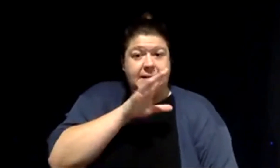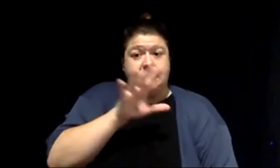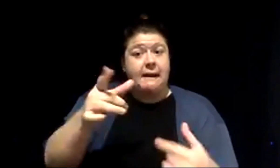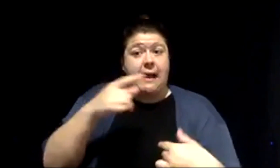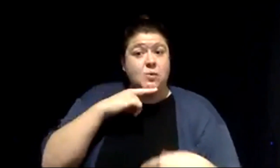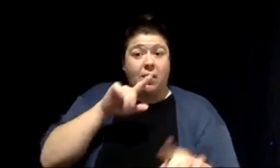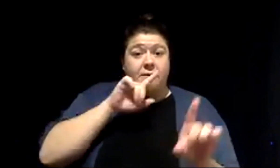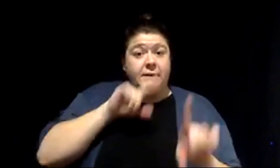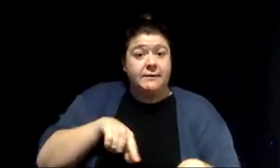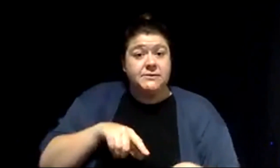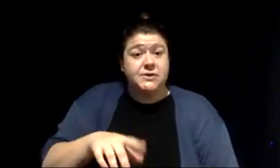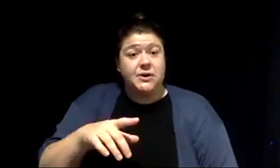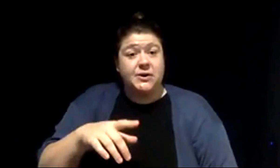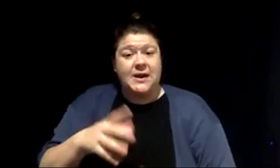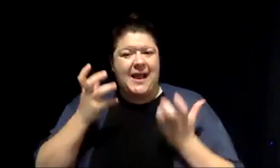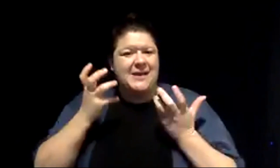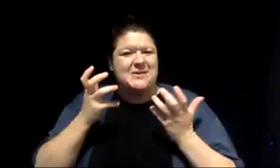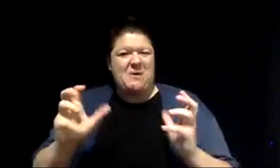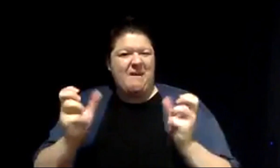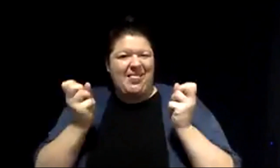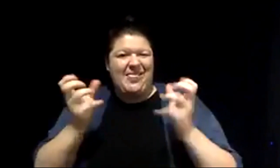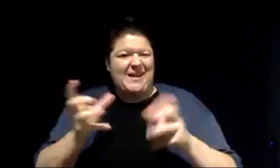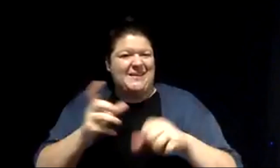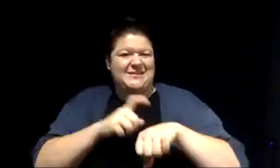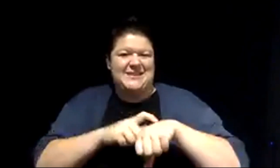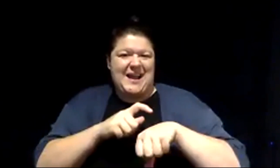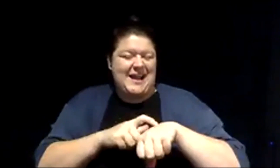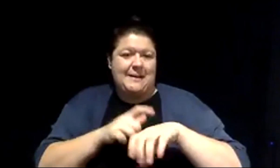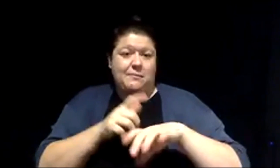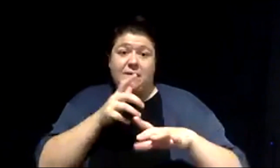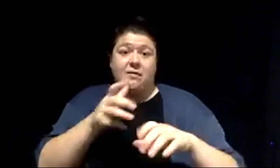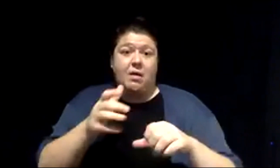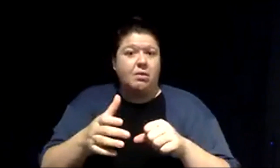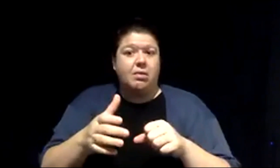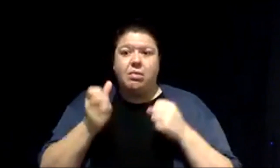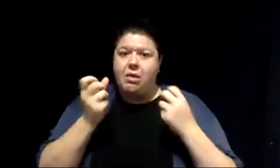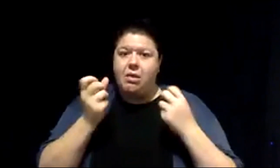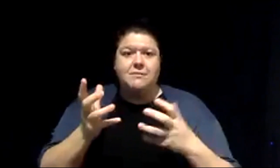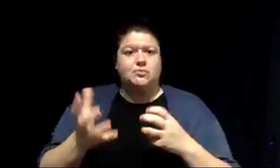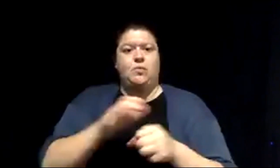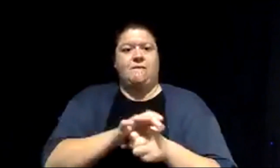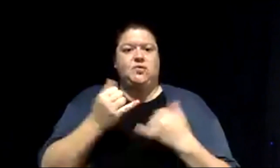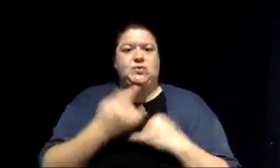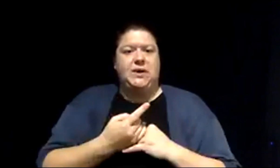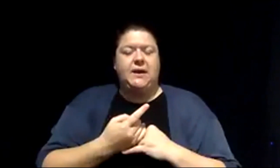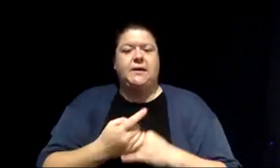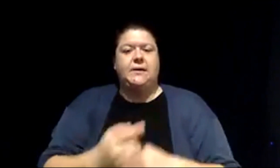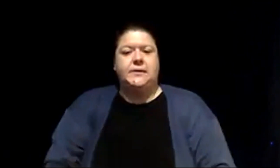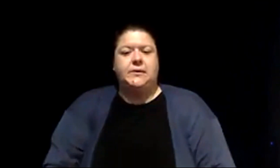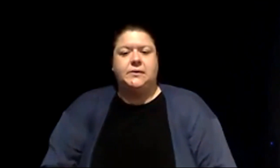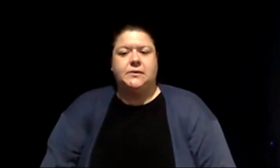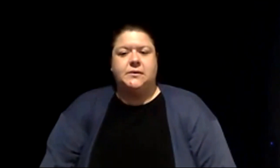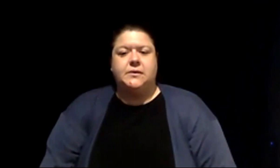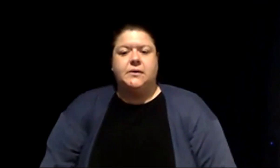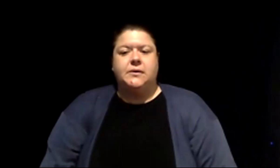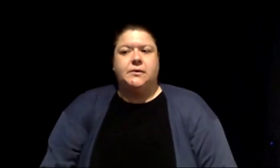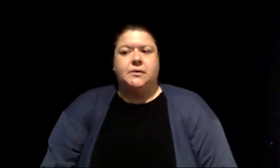questions, because I don't want to spend a whole lot of time. We have a lot to cover today, but I